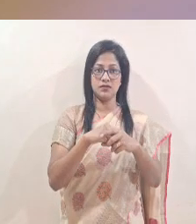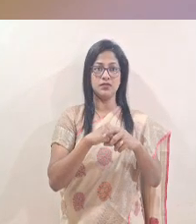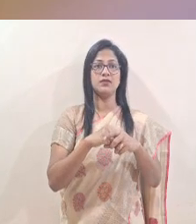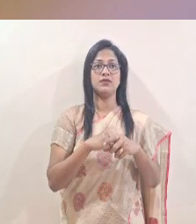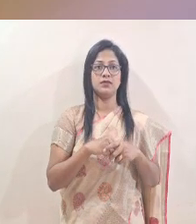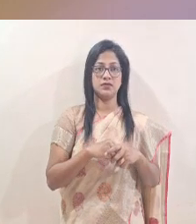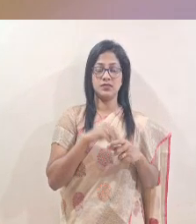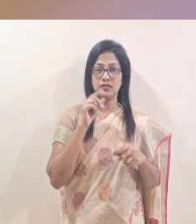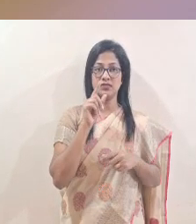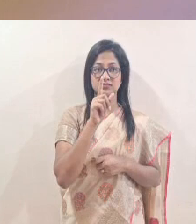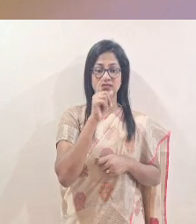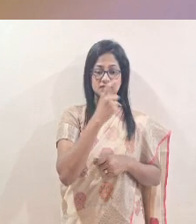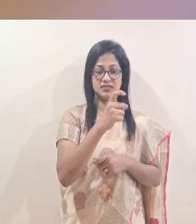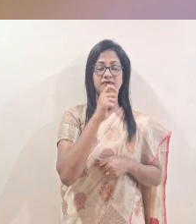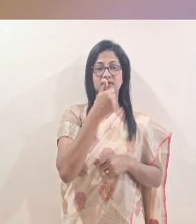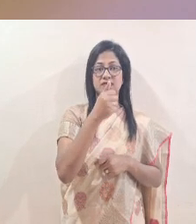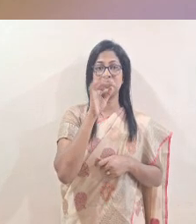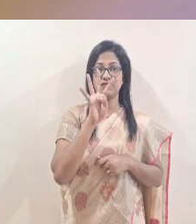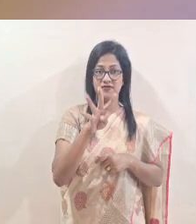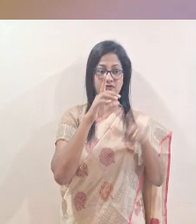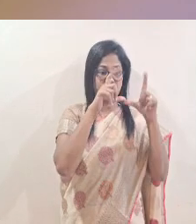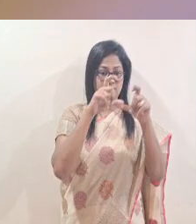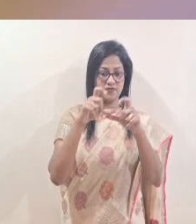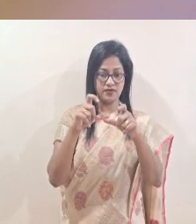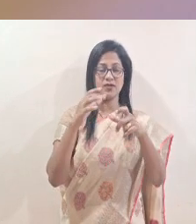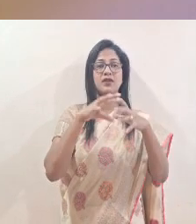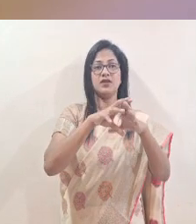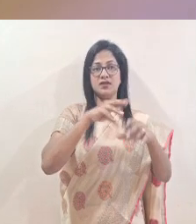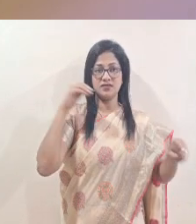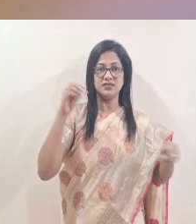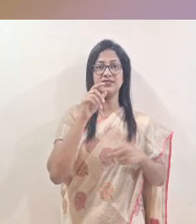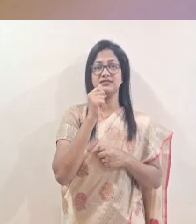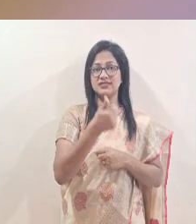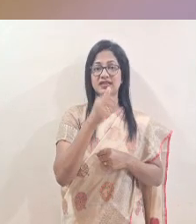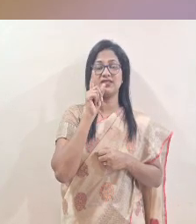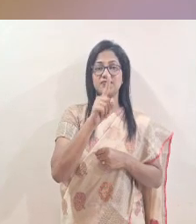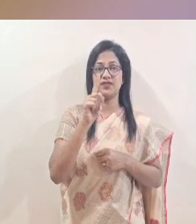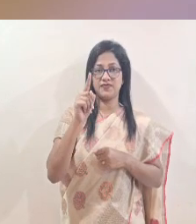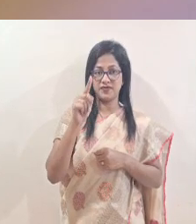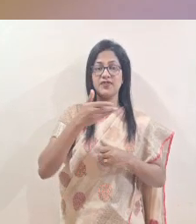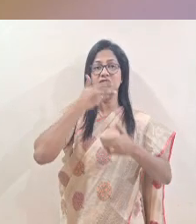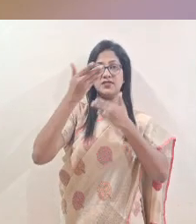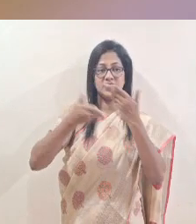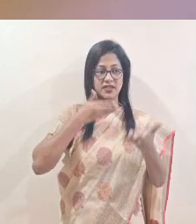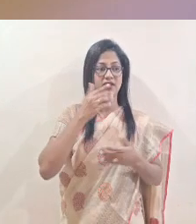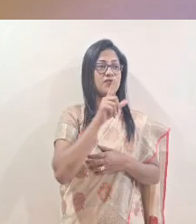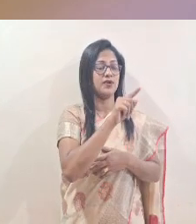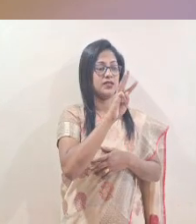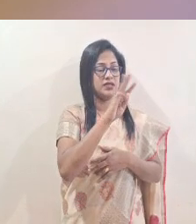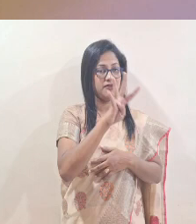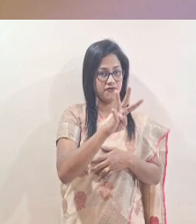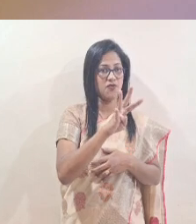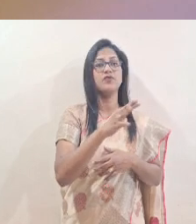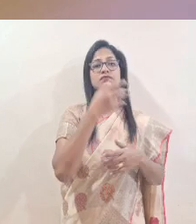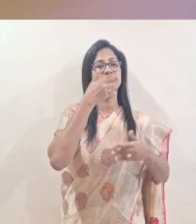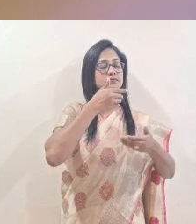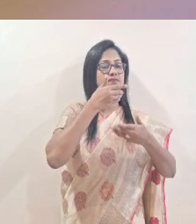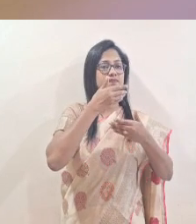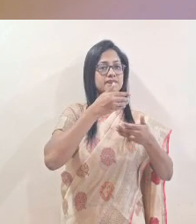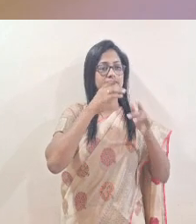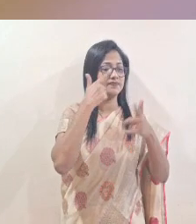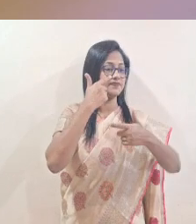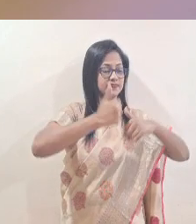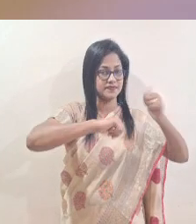given 764 images, and out of which 611 were for training and 153 were for testing based on 80-20